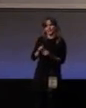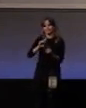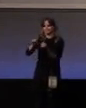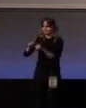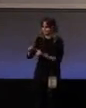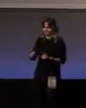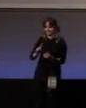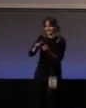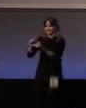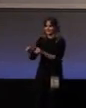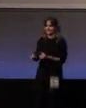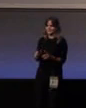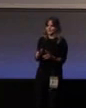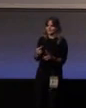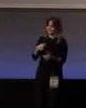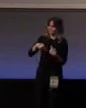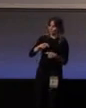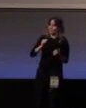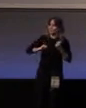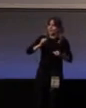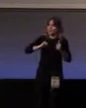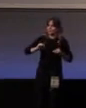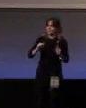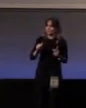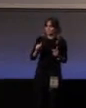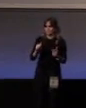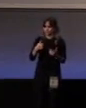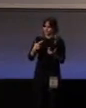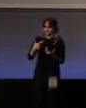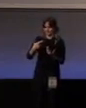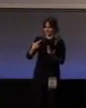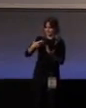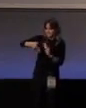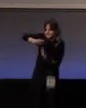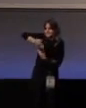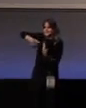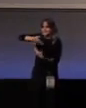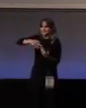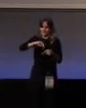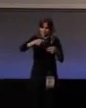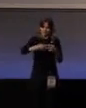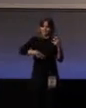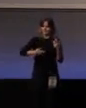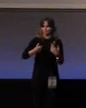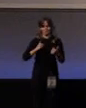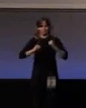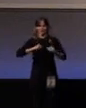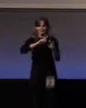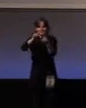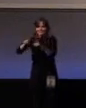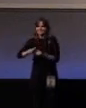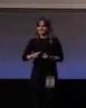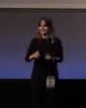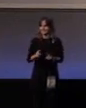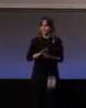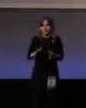wat is een louis a proud to be a great in brussels at this course is weer arno